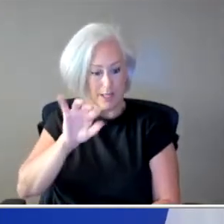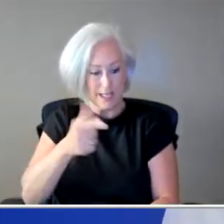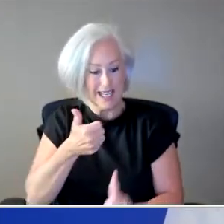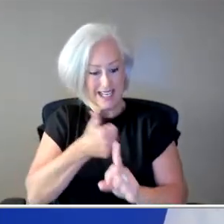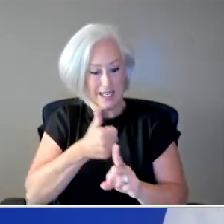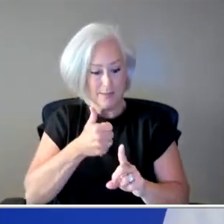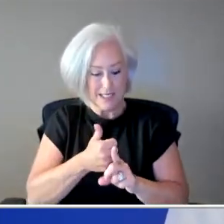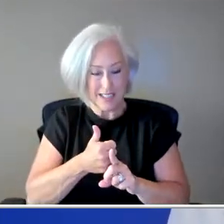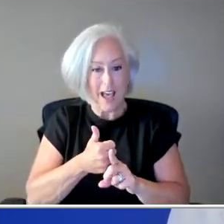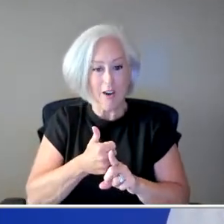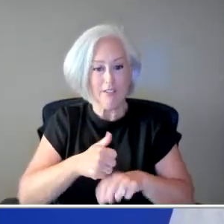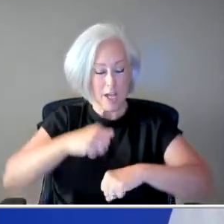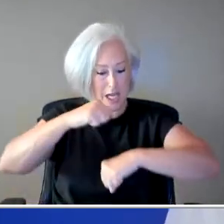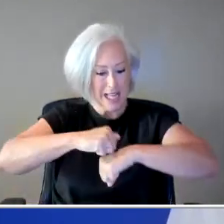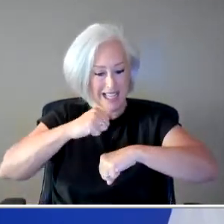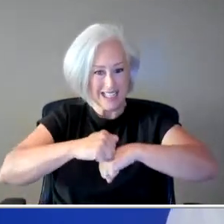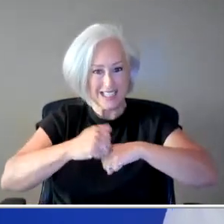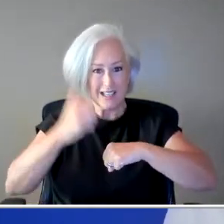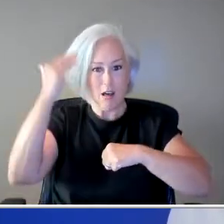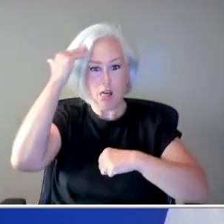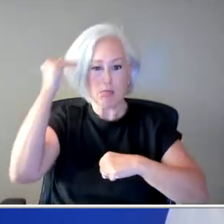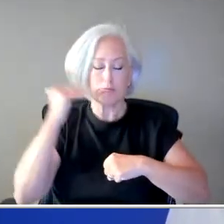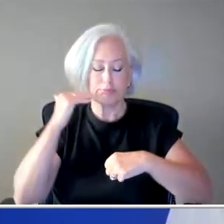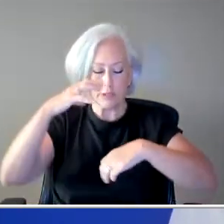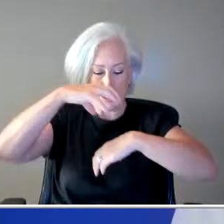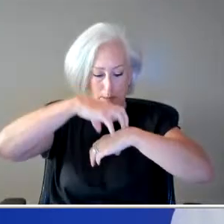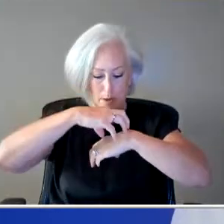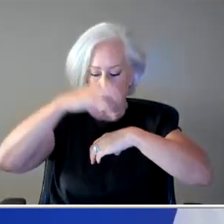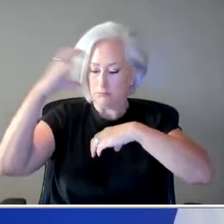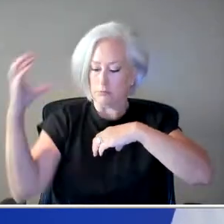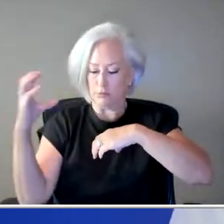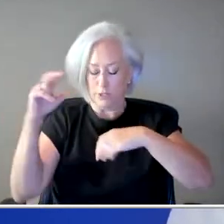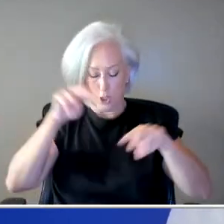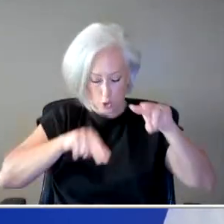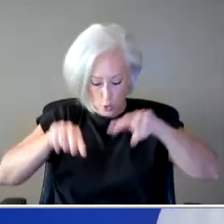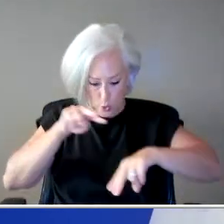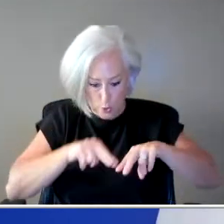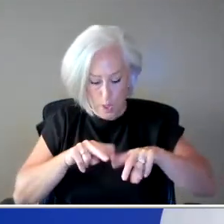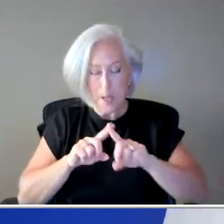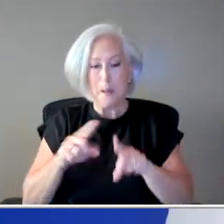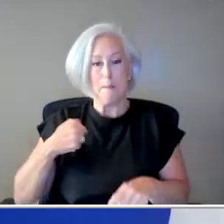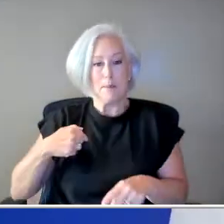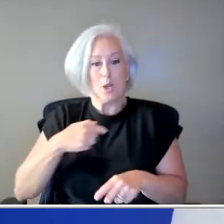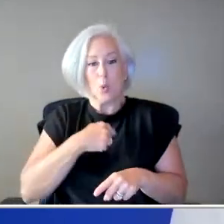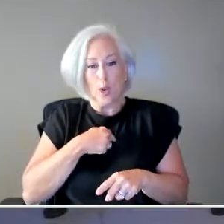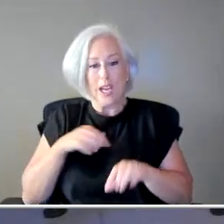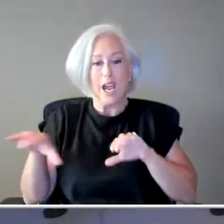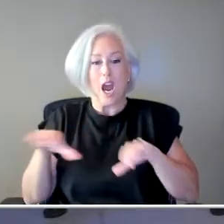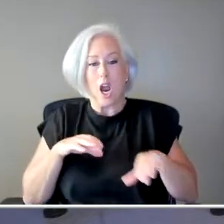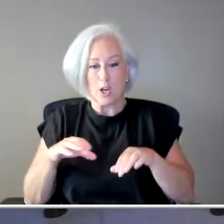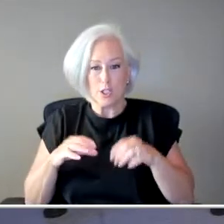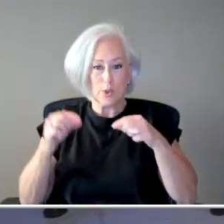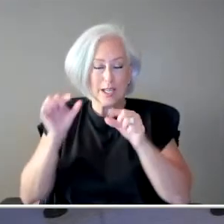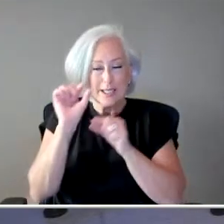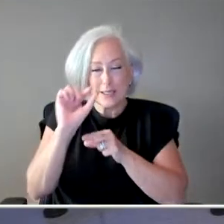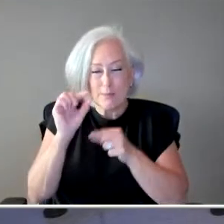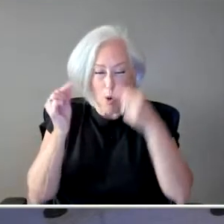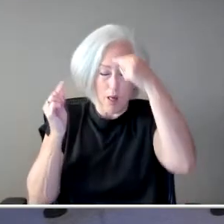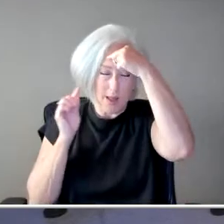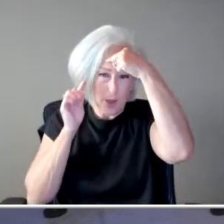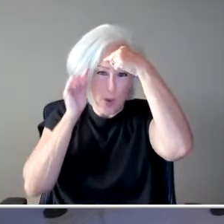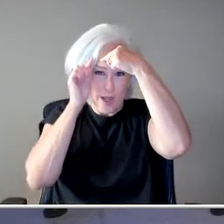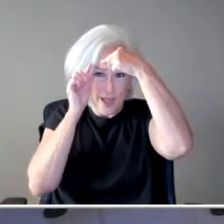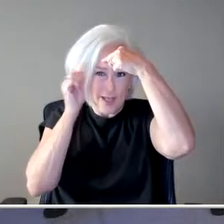it, we're working on the brain, but we're using imaging to see the brain and to see our instruments while we're working. And so you rely on CTs to see what